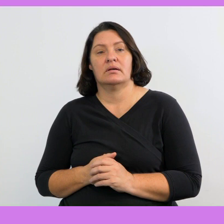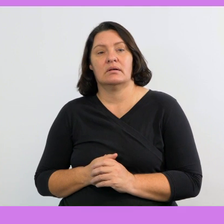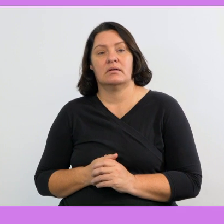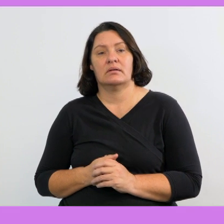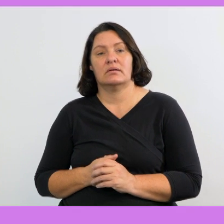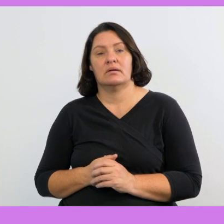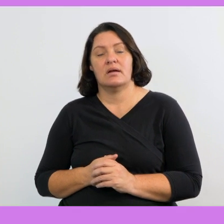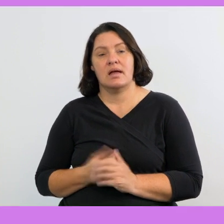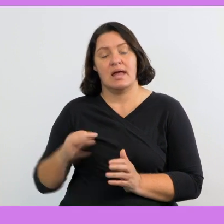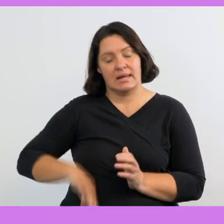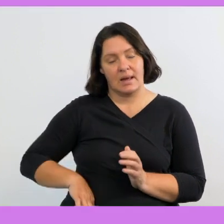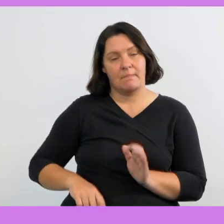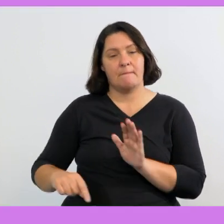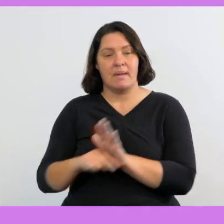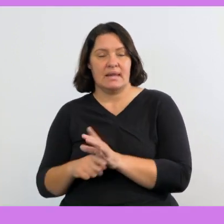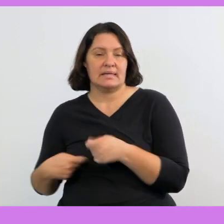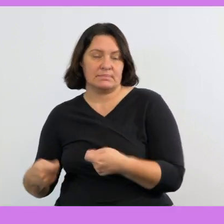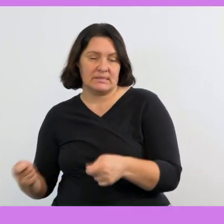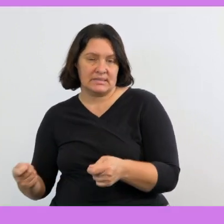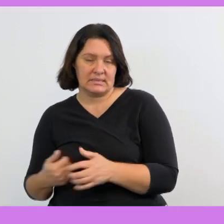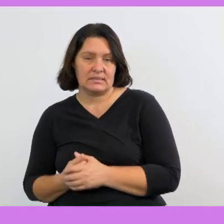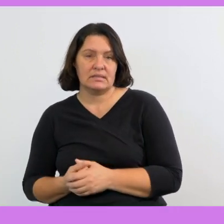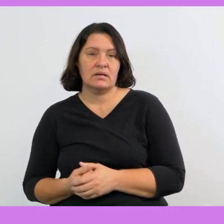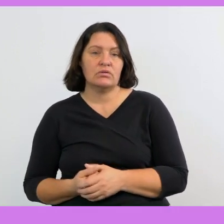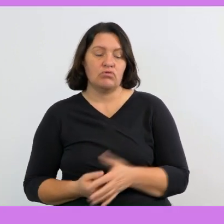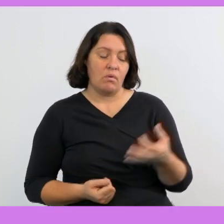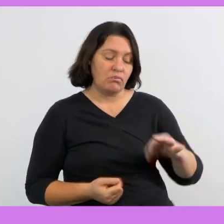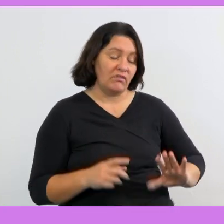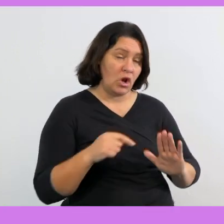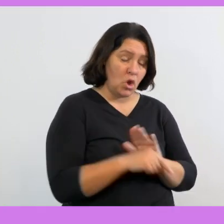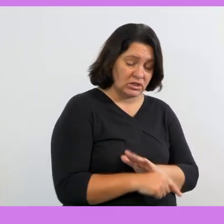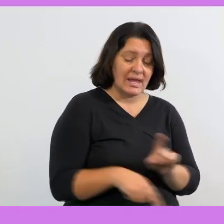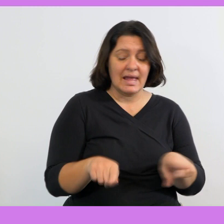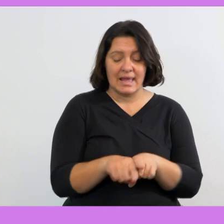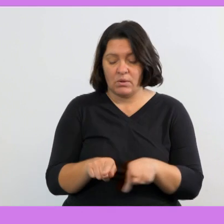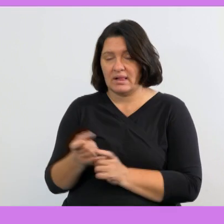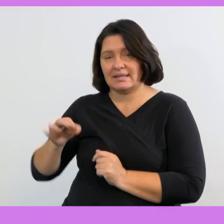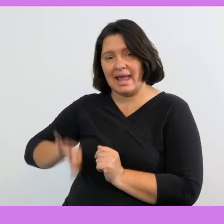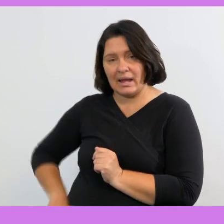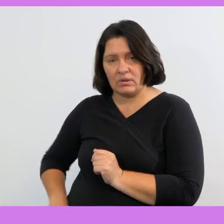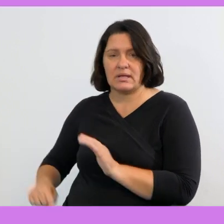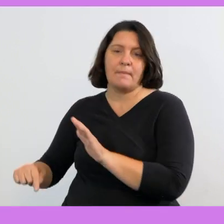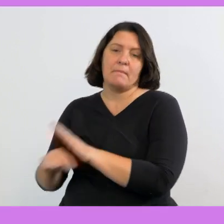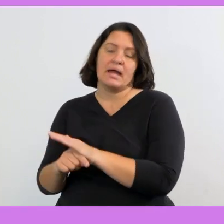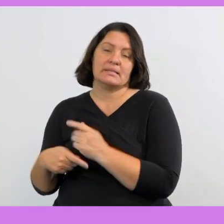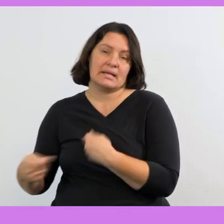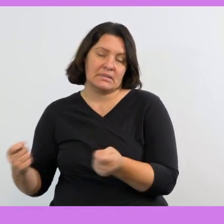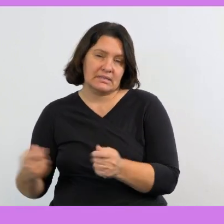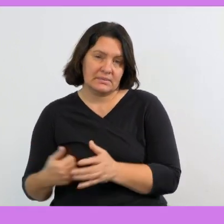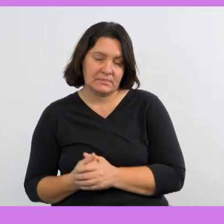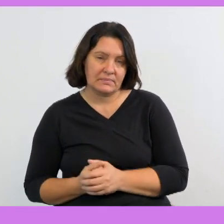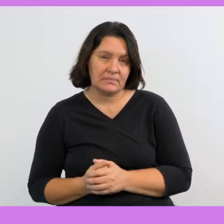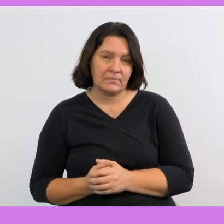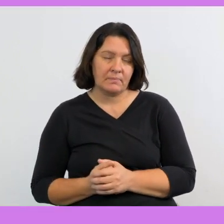or loss equals my income, and I'm going to abbreviate it, minus my expenses. Okay, so